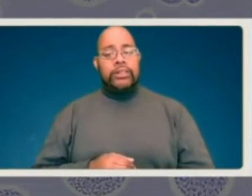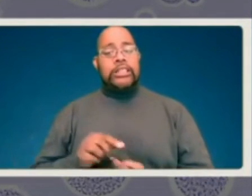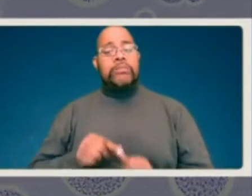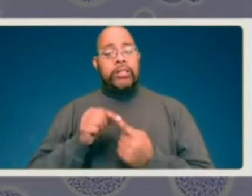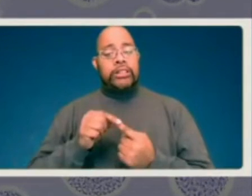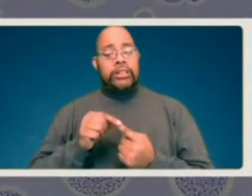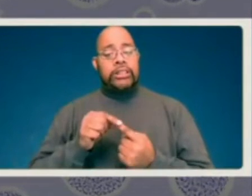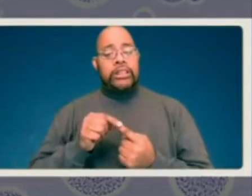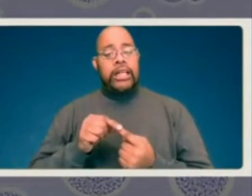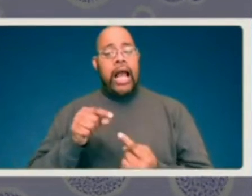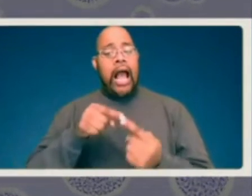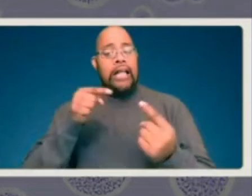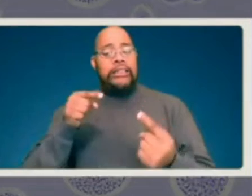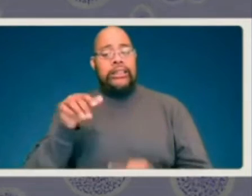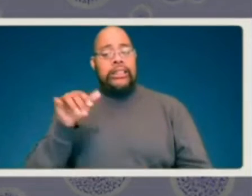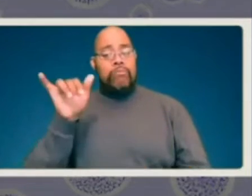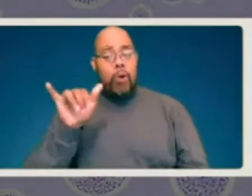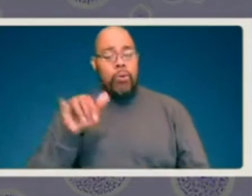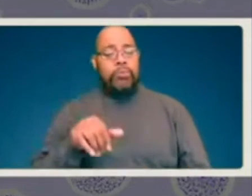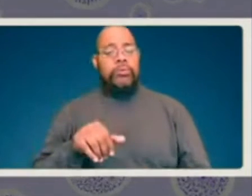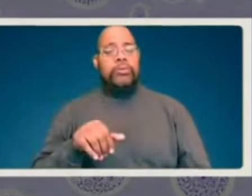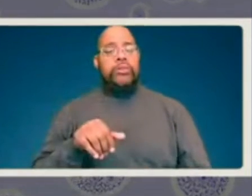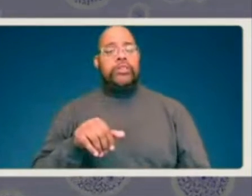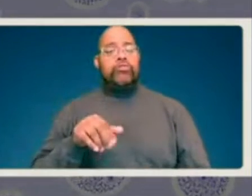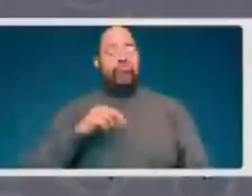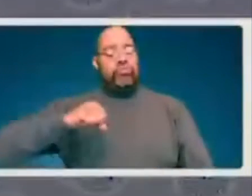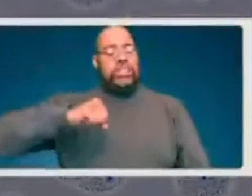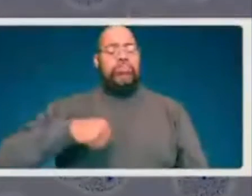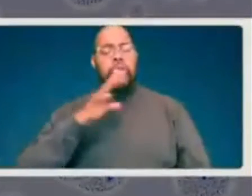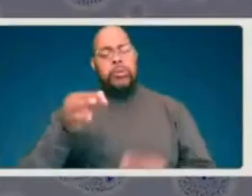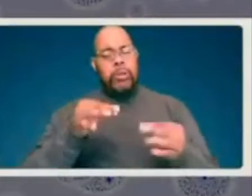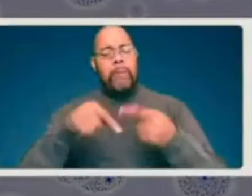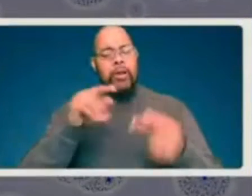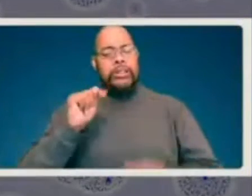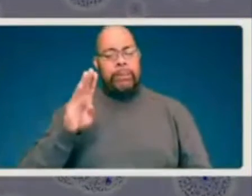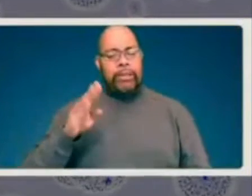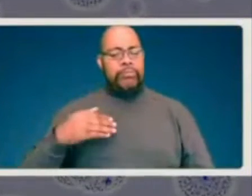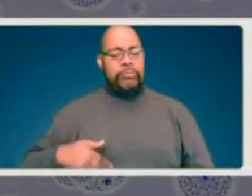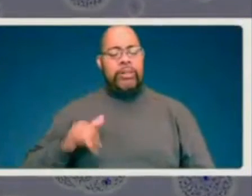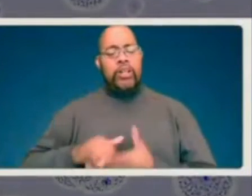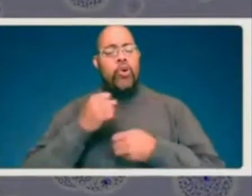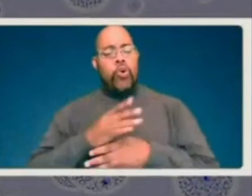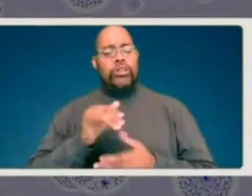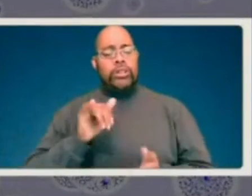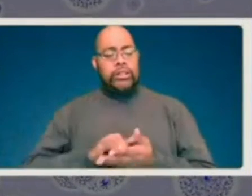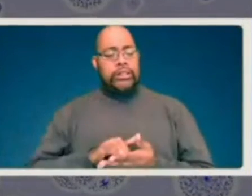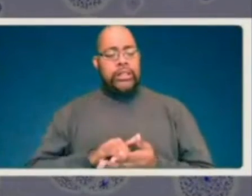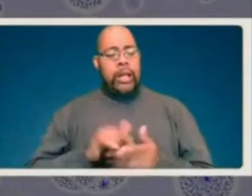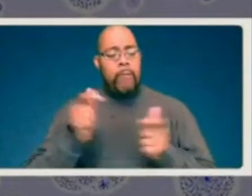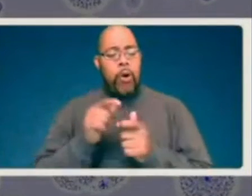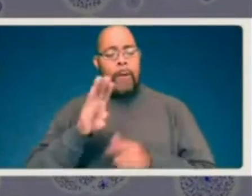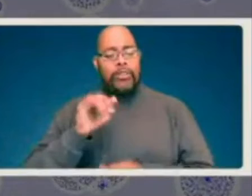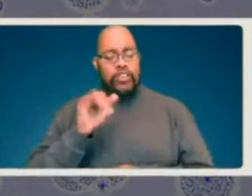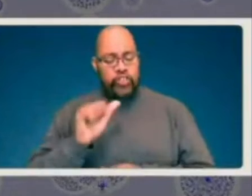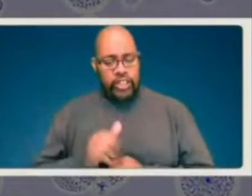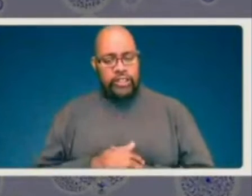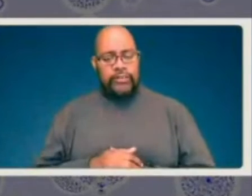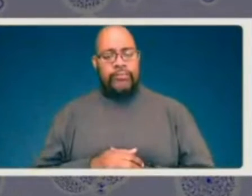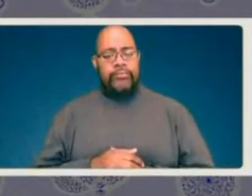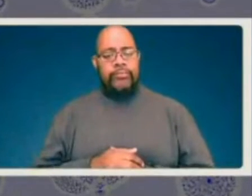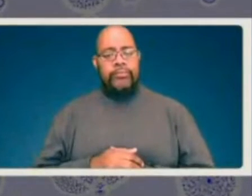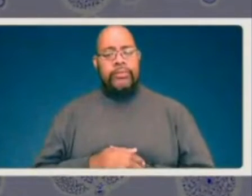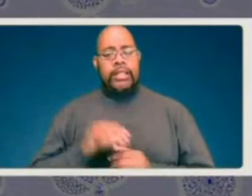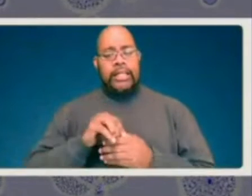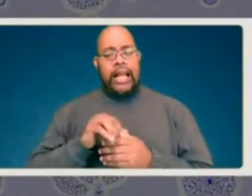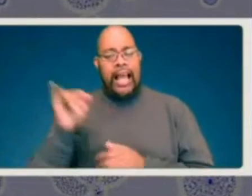antimicrobial resistance. So just to tell you a bit about tuberculosis is caused by Mycobacterium